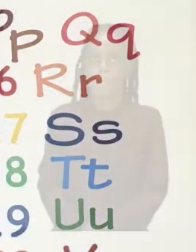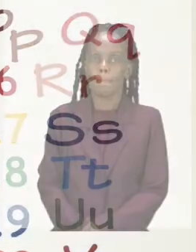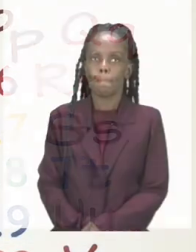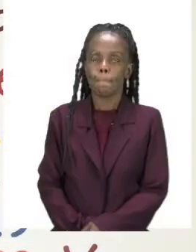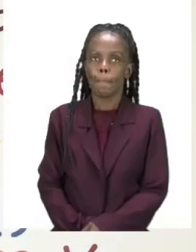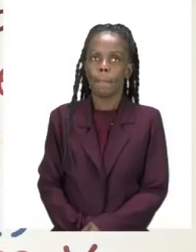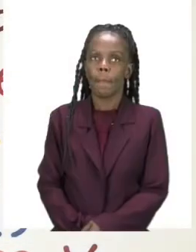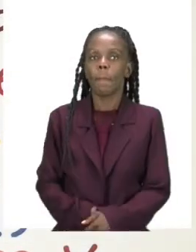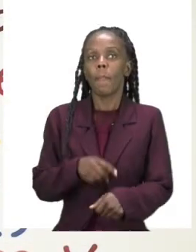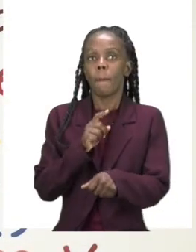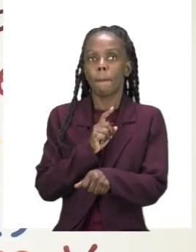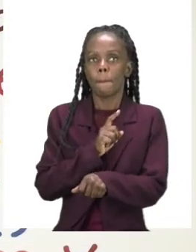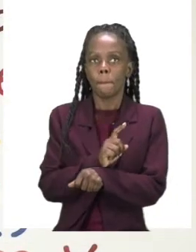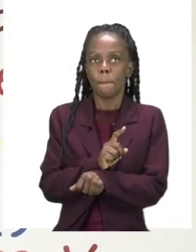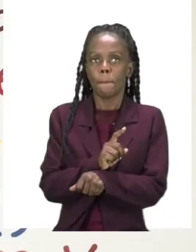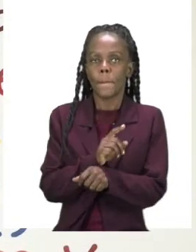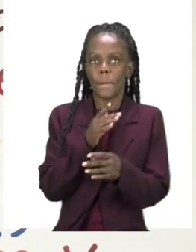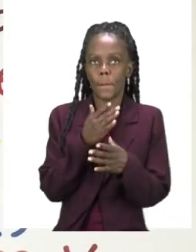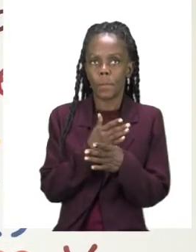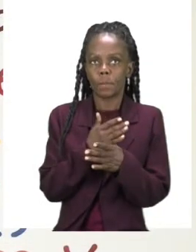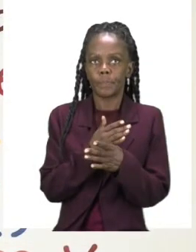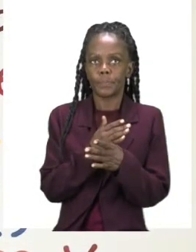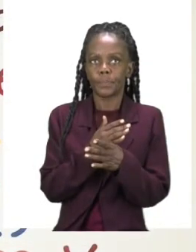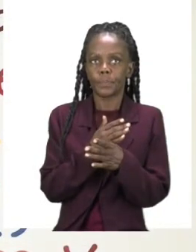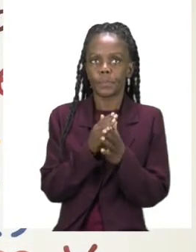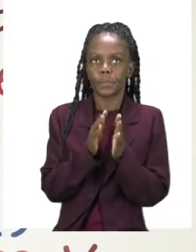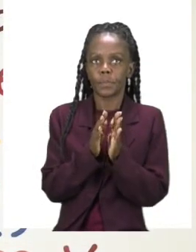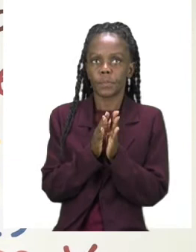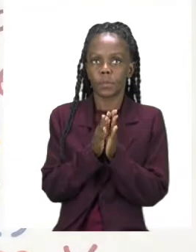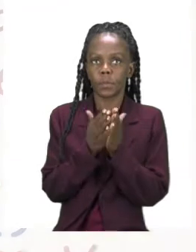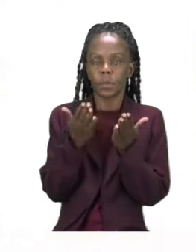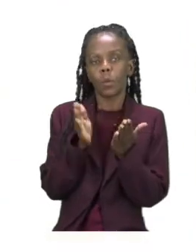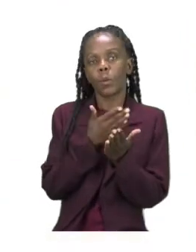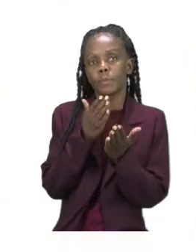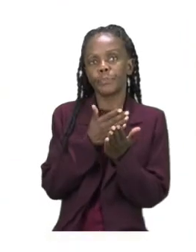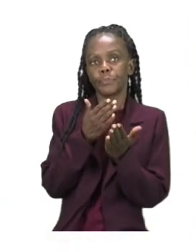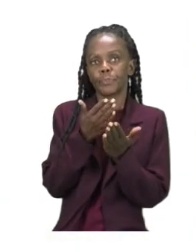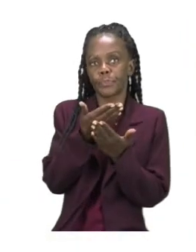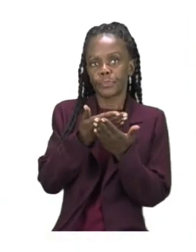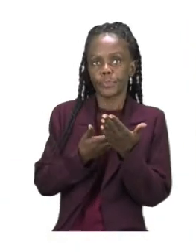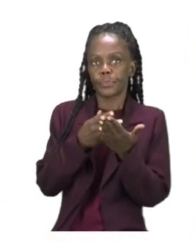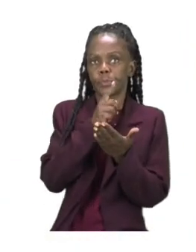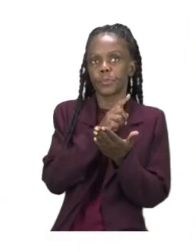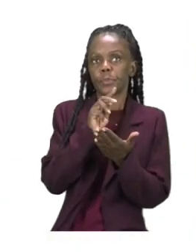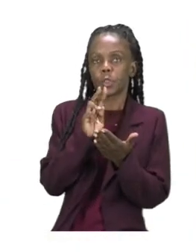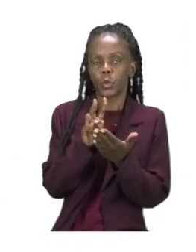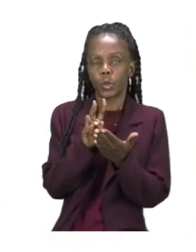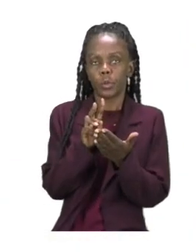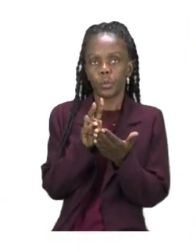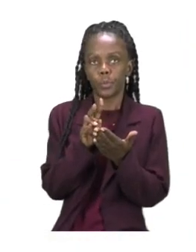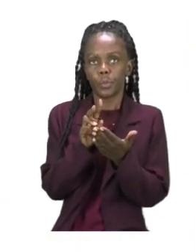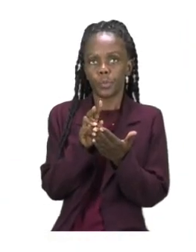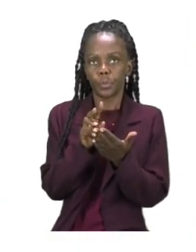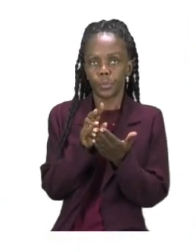Our first exercise, boys and girls, let us go to page 12. On page 12, we